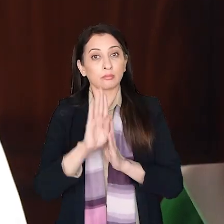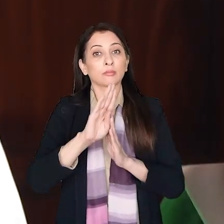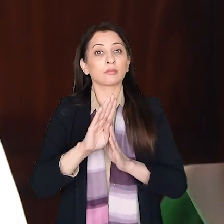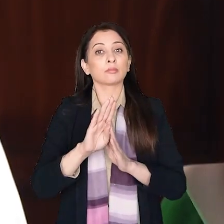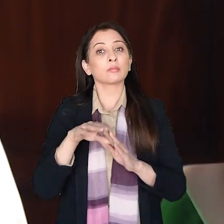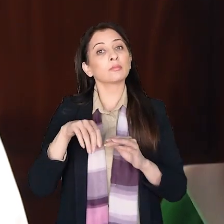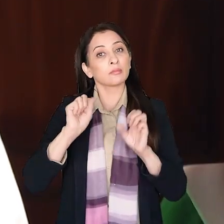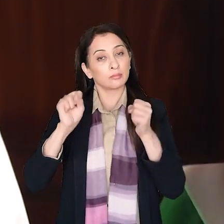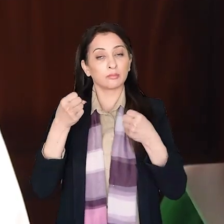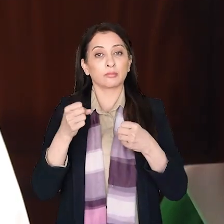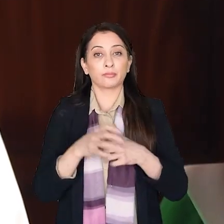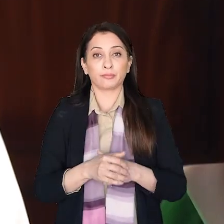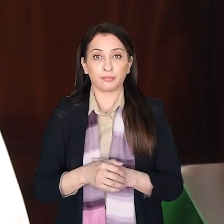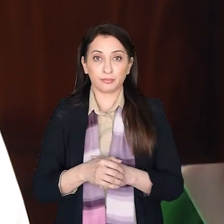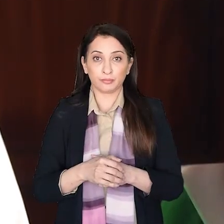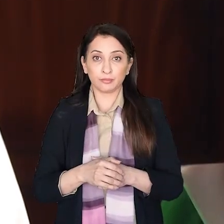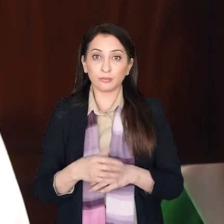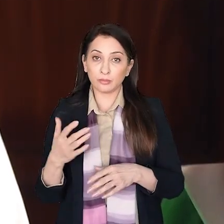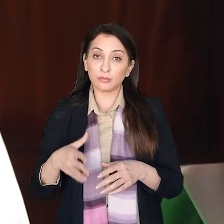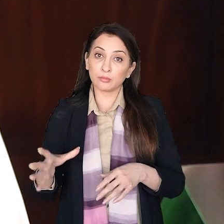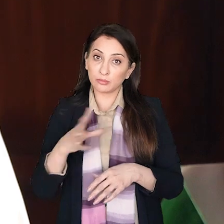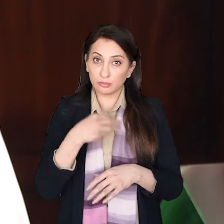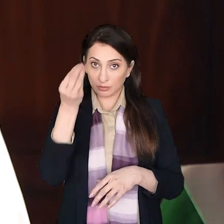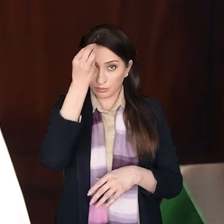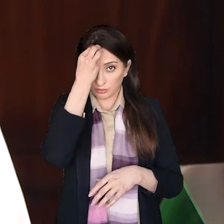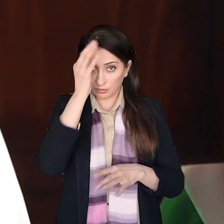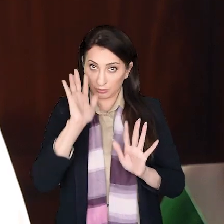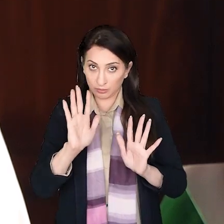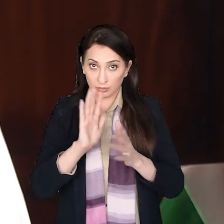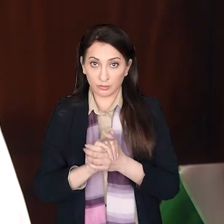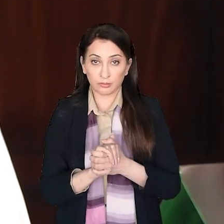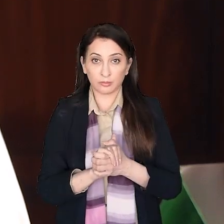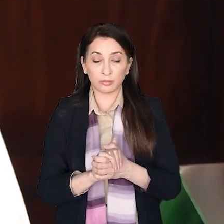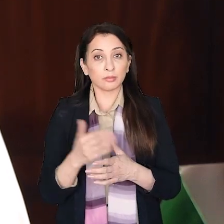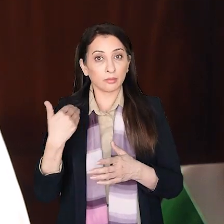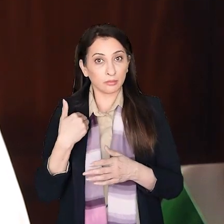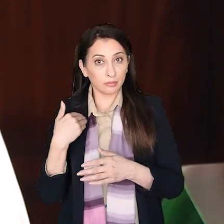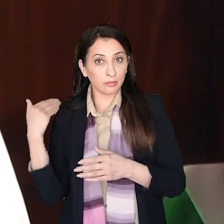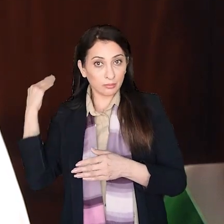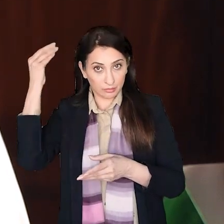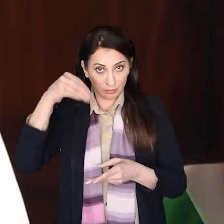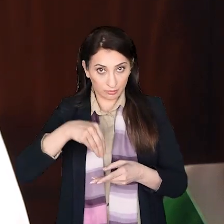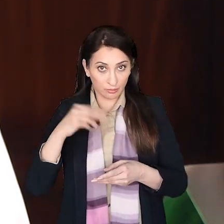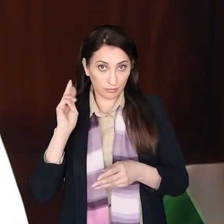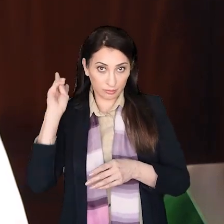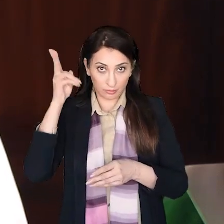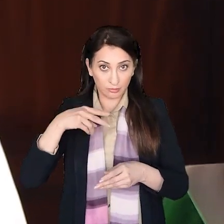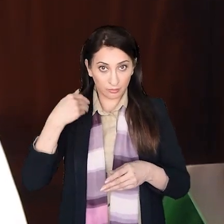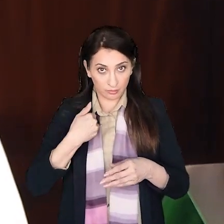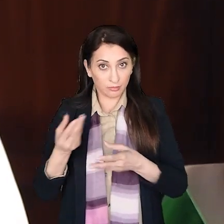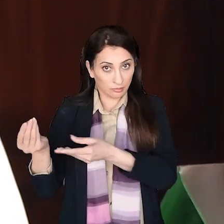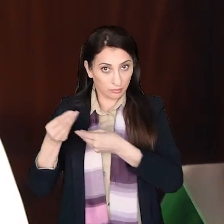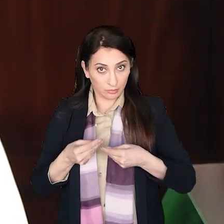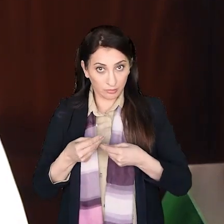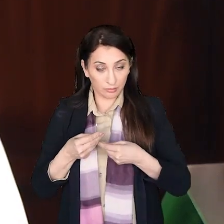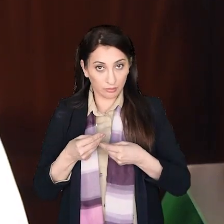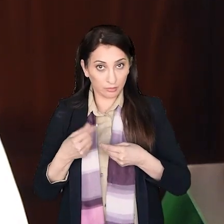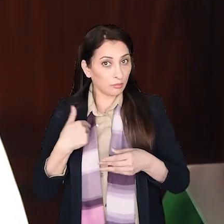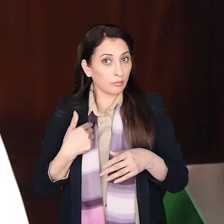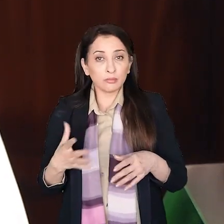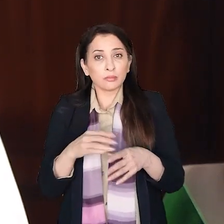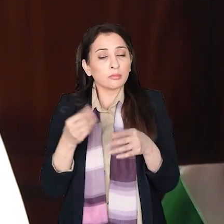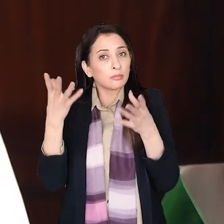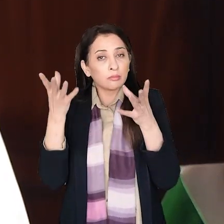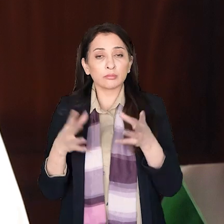dream. And it's our duty, because we were given these things. None of us had the opportunity, or none of